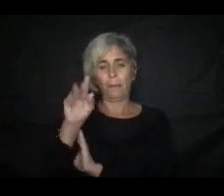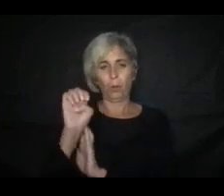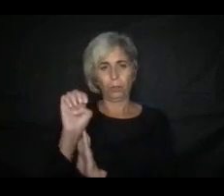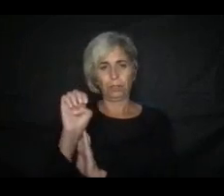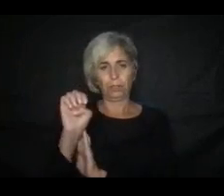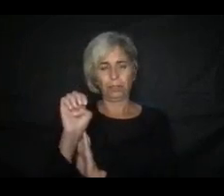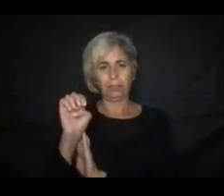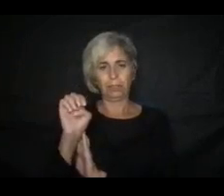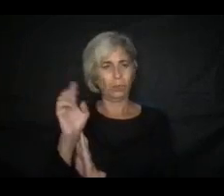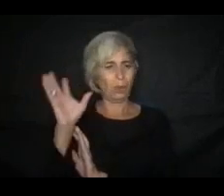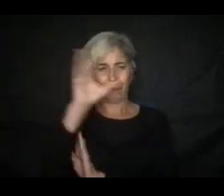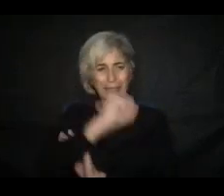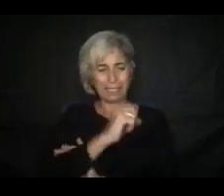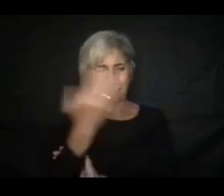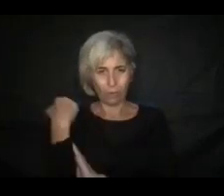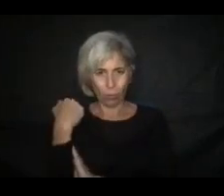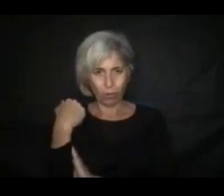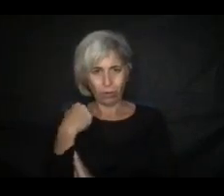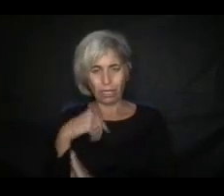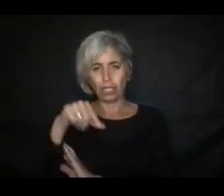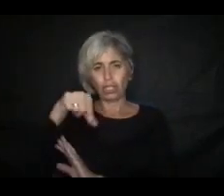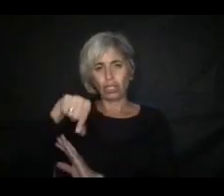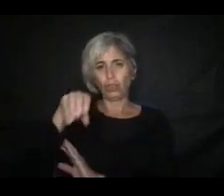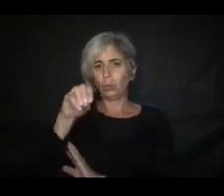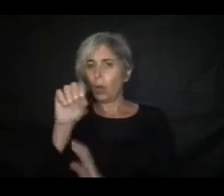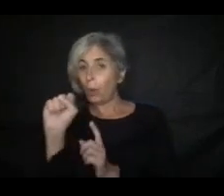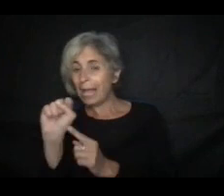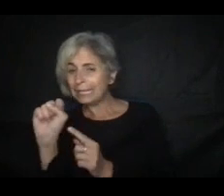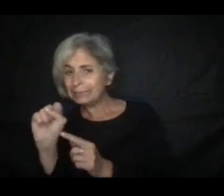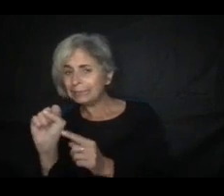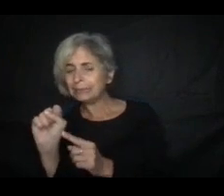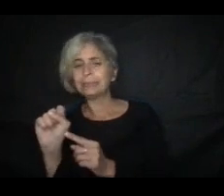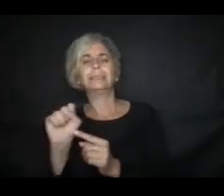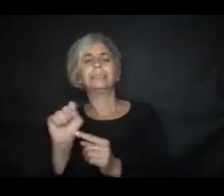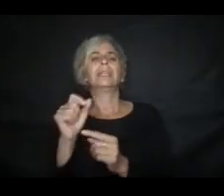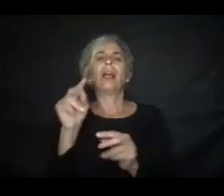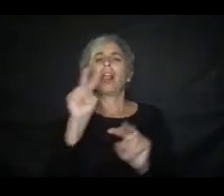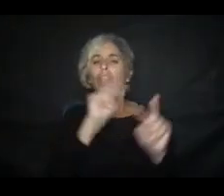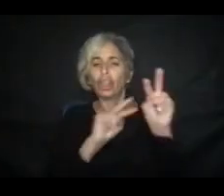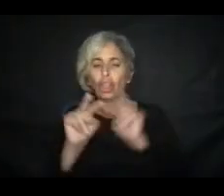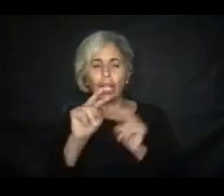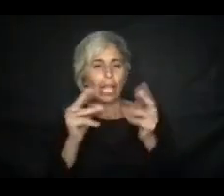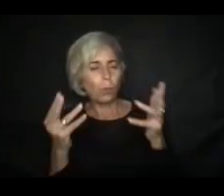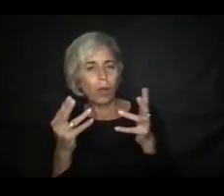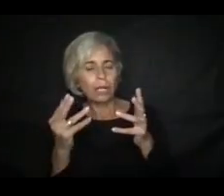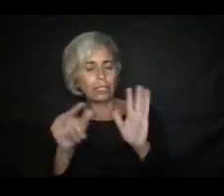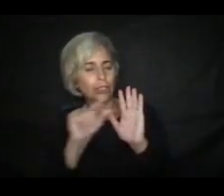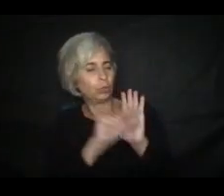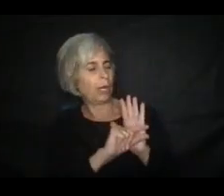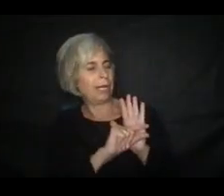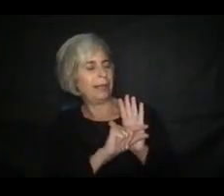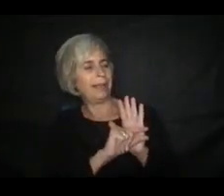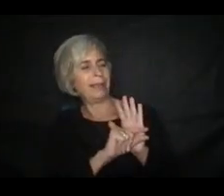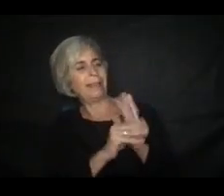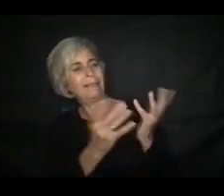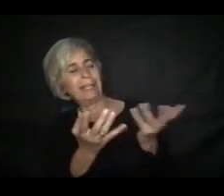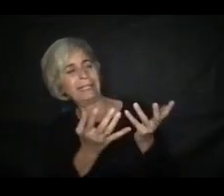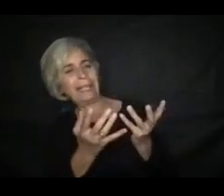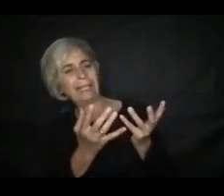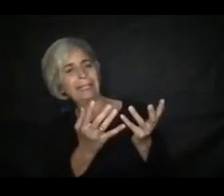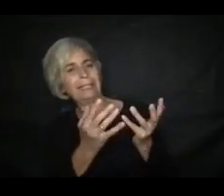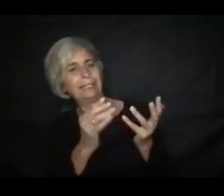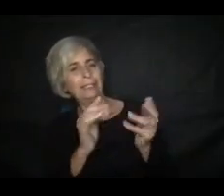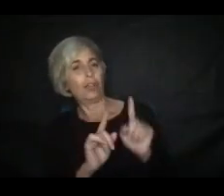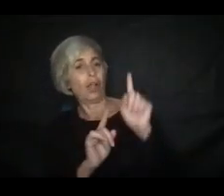LOS. So QoS also gives us a method to look at grading things like, if you're looking at your upper